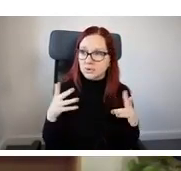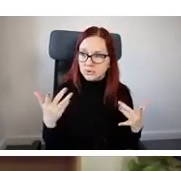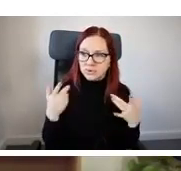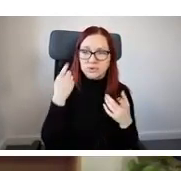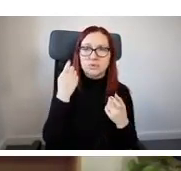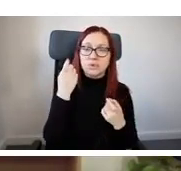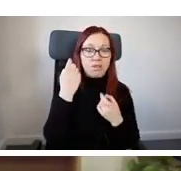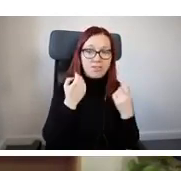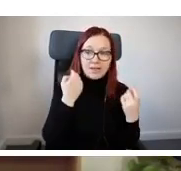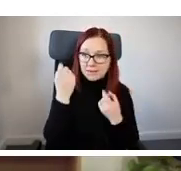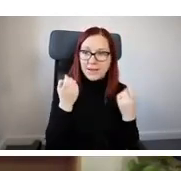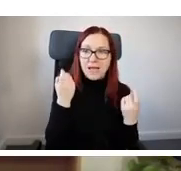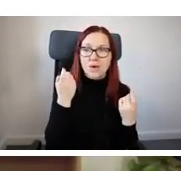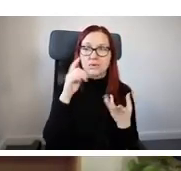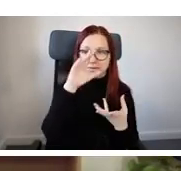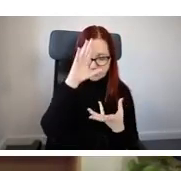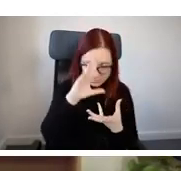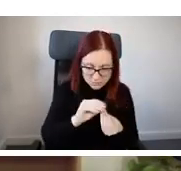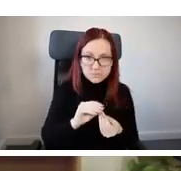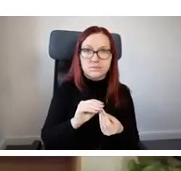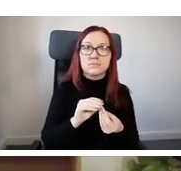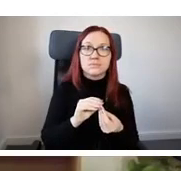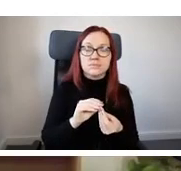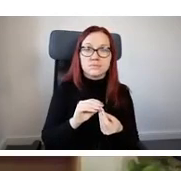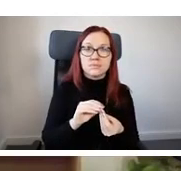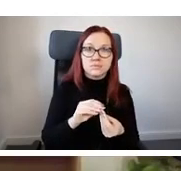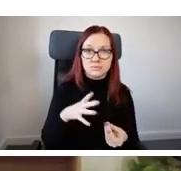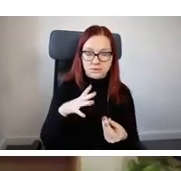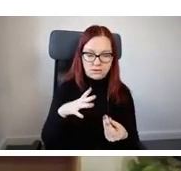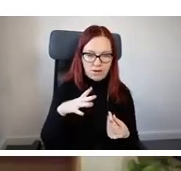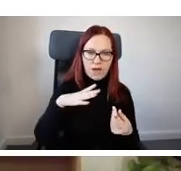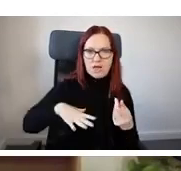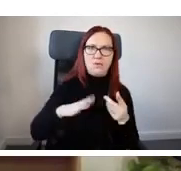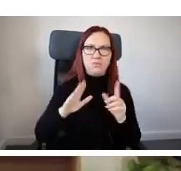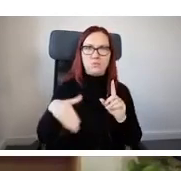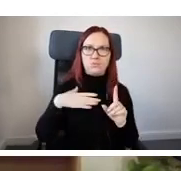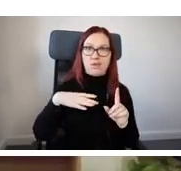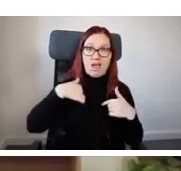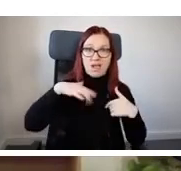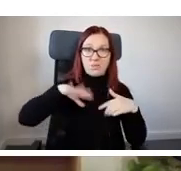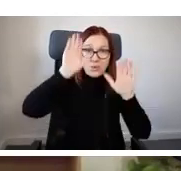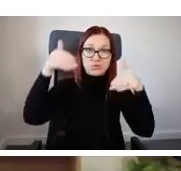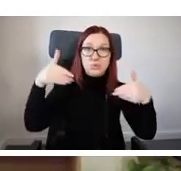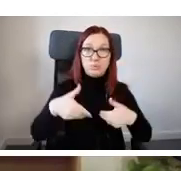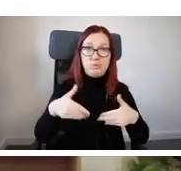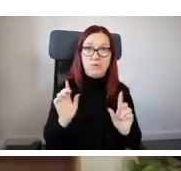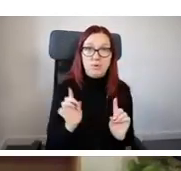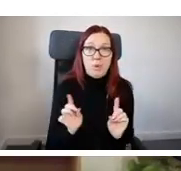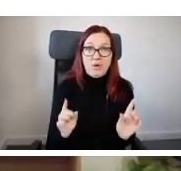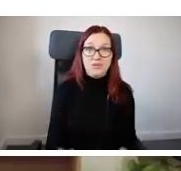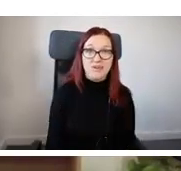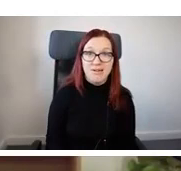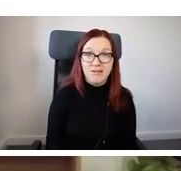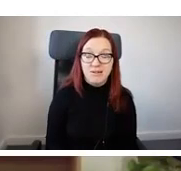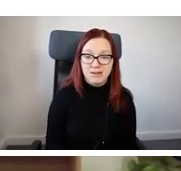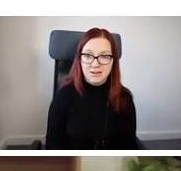distill their thoughts in relation to what they want to work on, and what they would want to work on for